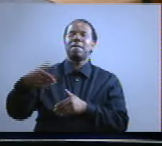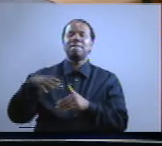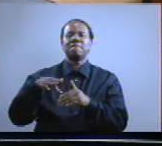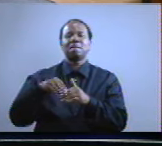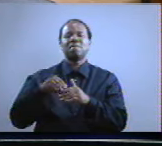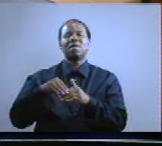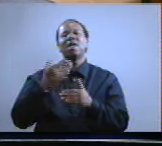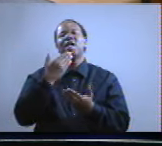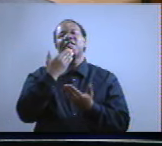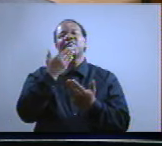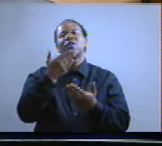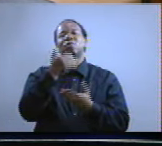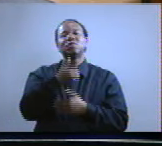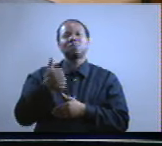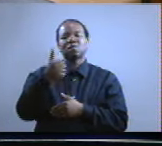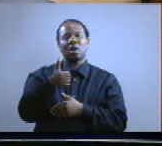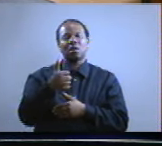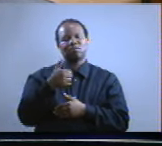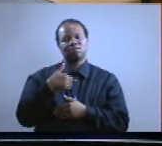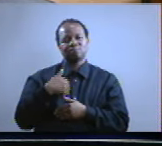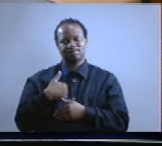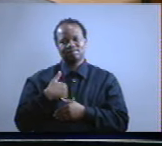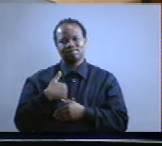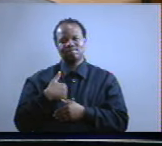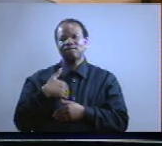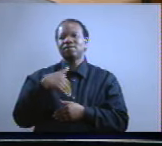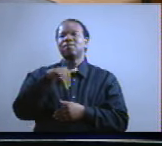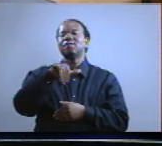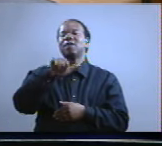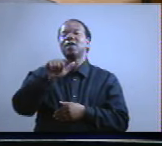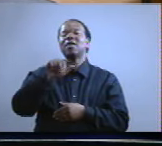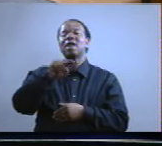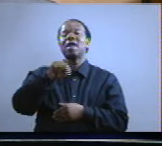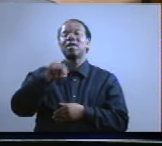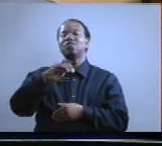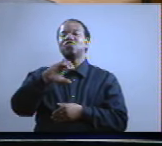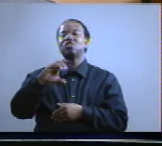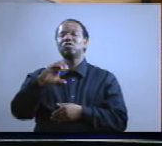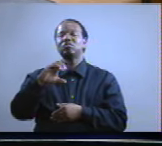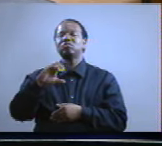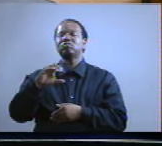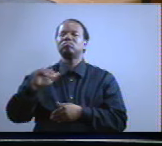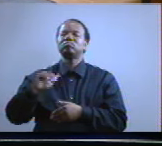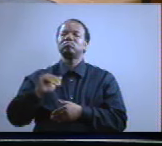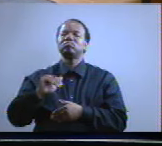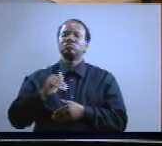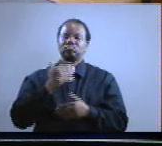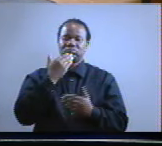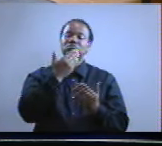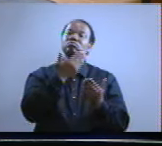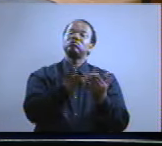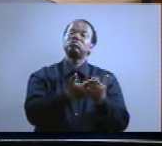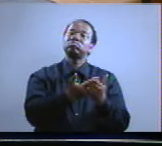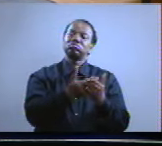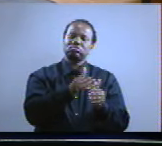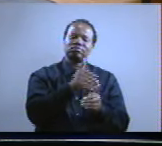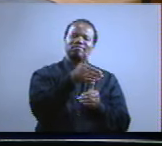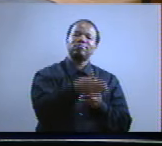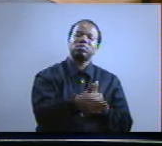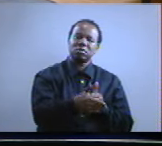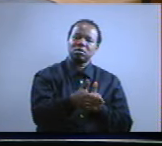Thank you, Honorable Speaker. I move on behalf of the African National Congress that in the next sitting, the House debates addressing